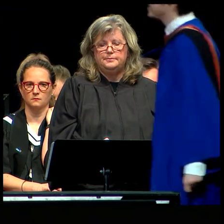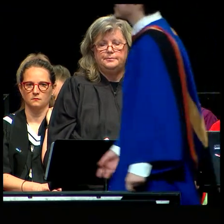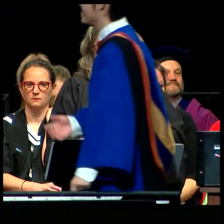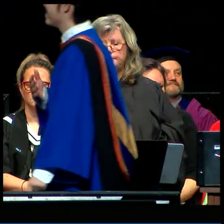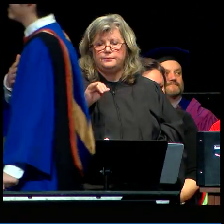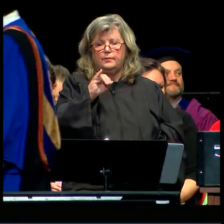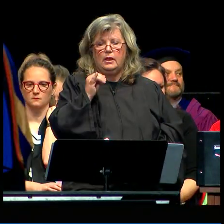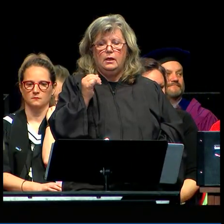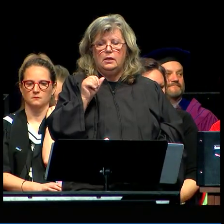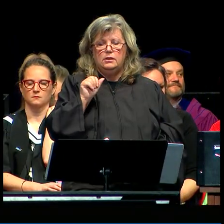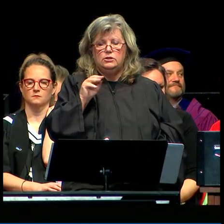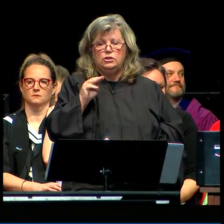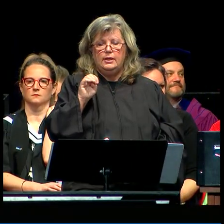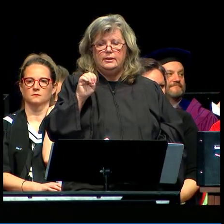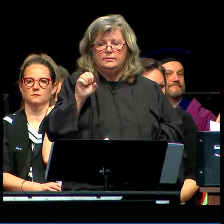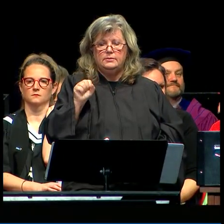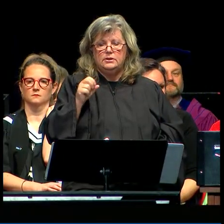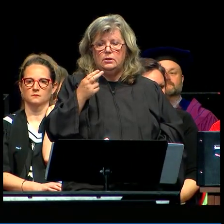James Hung.